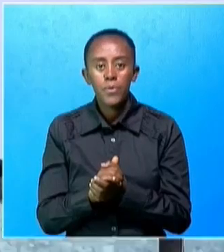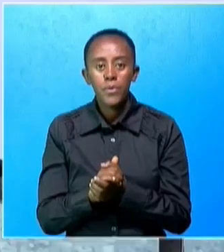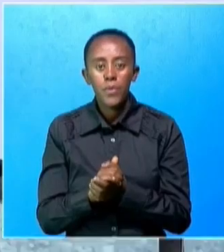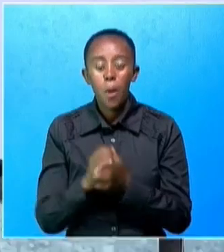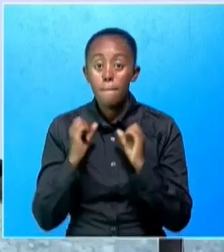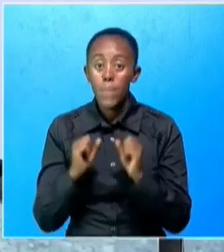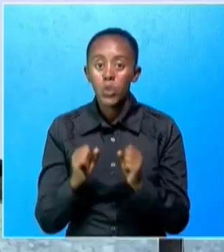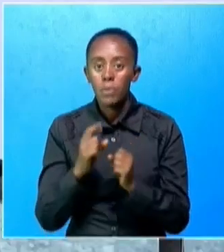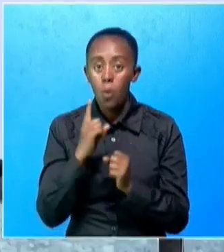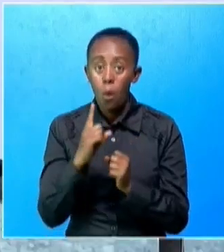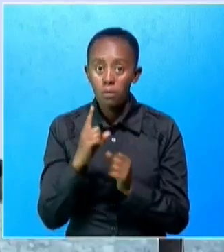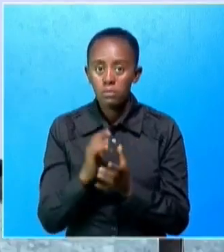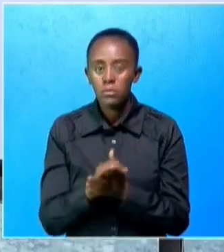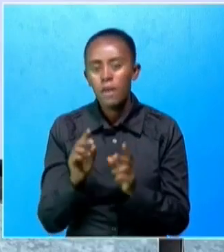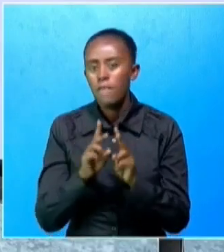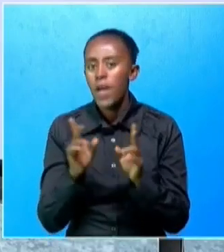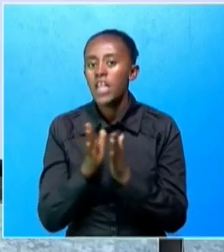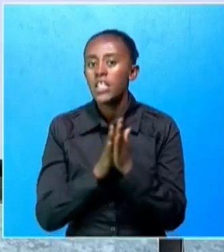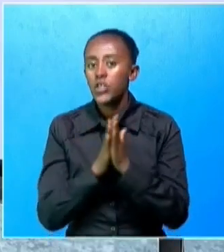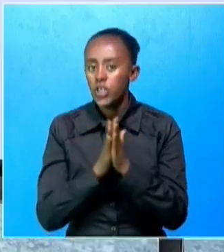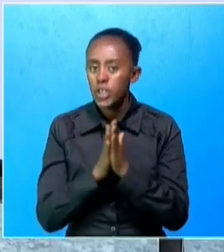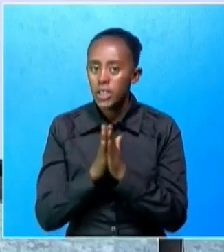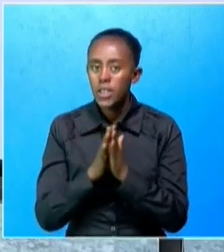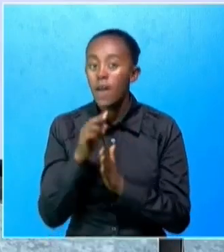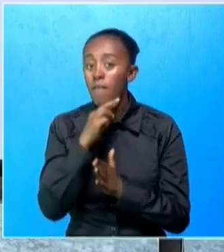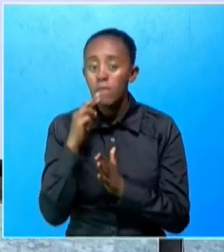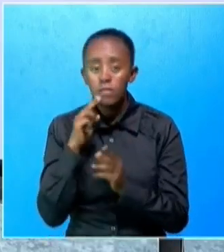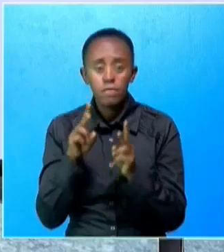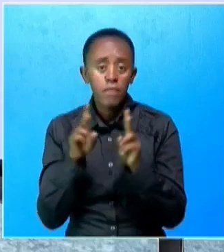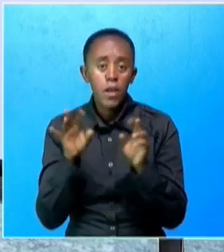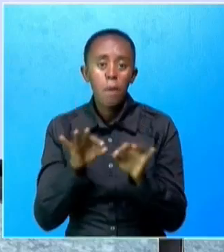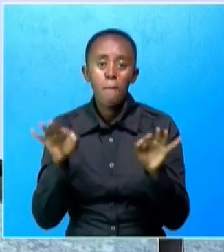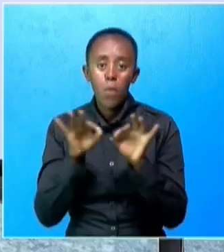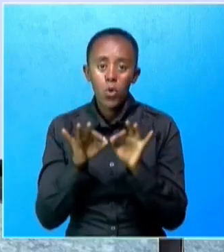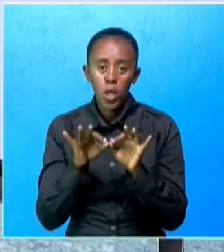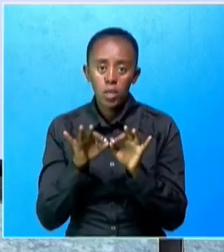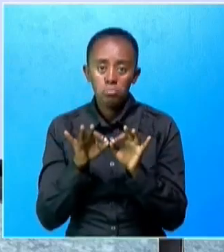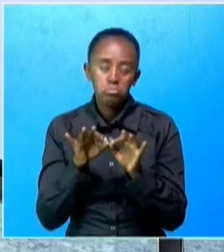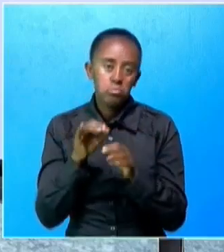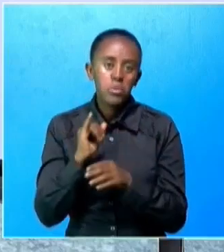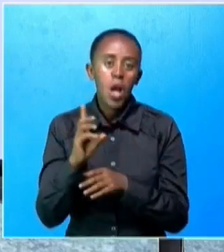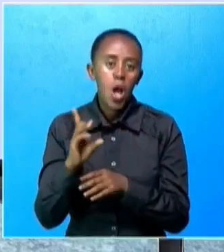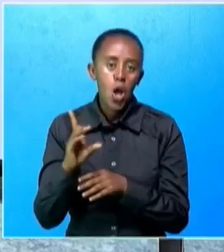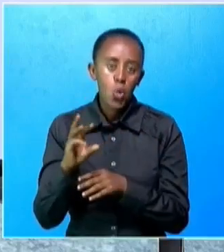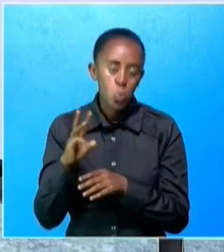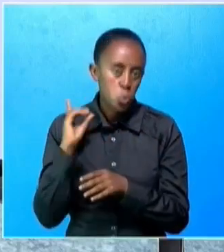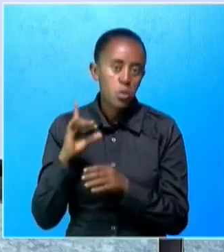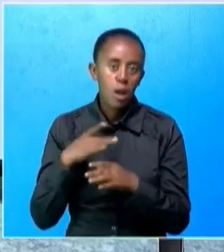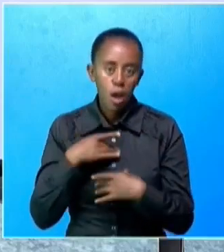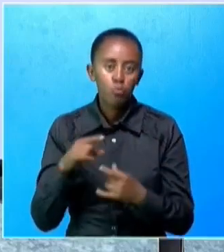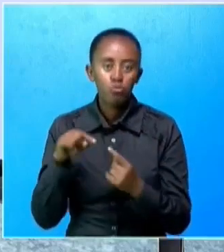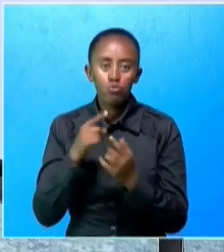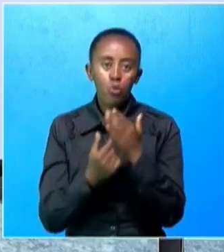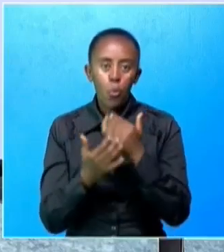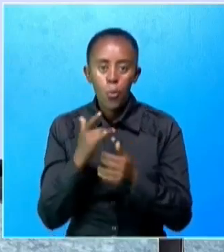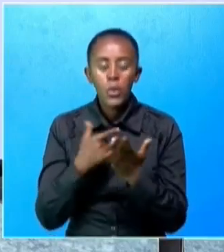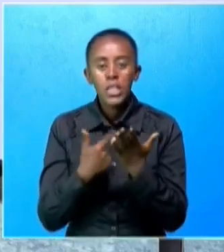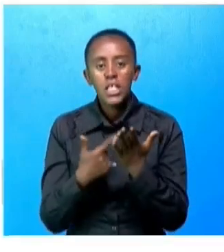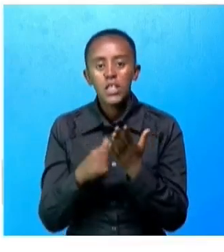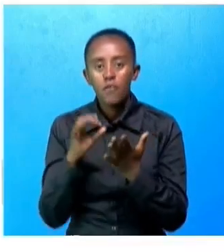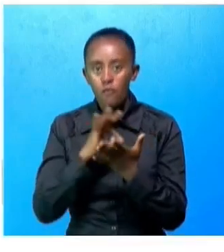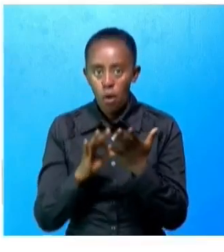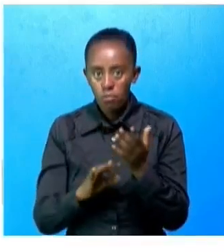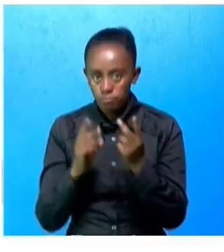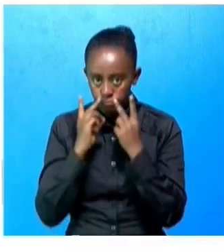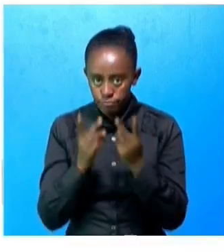one. Very interesting one. Verbs are very important. I would like to talk about this form first,